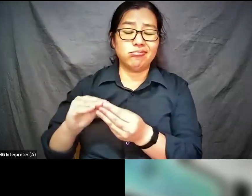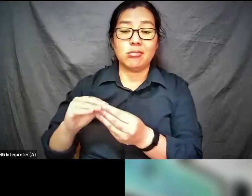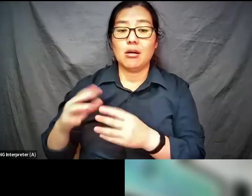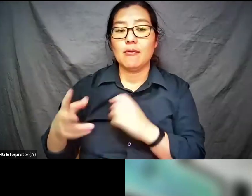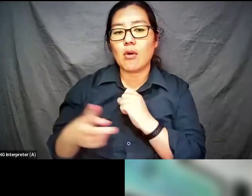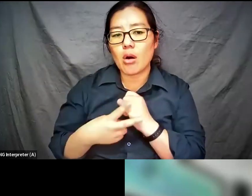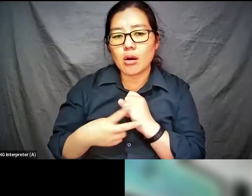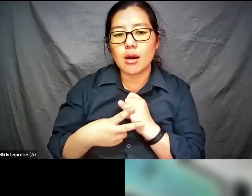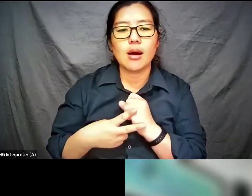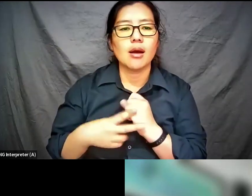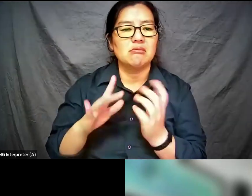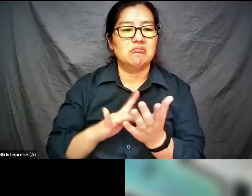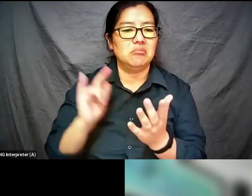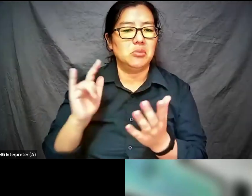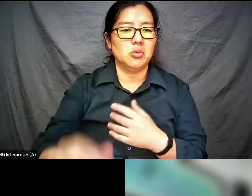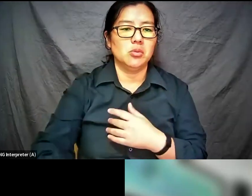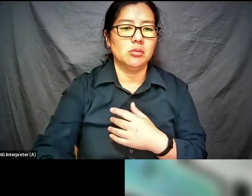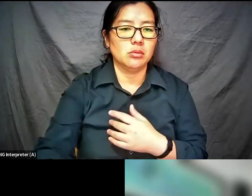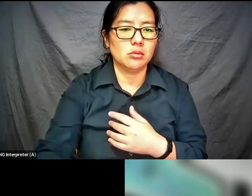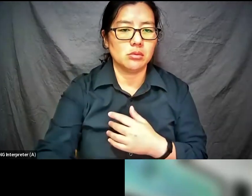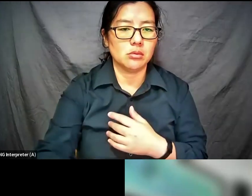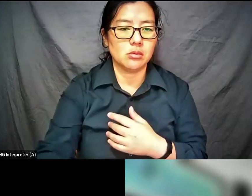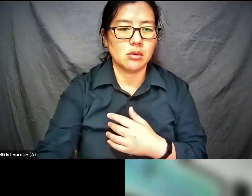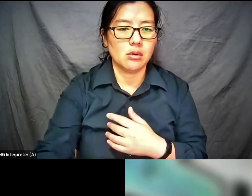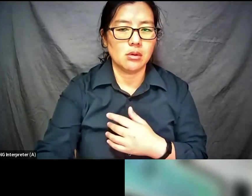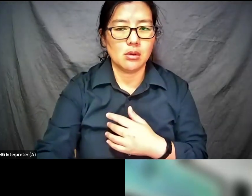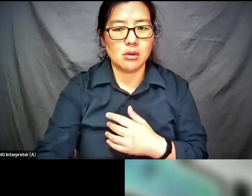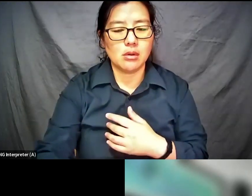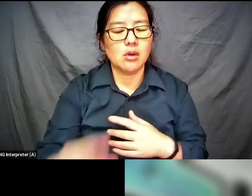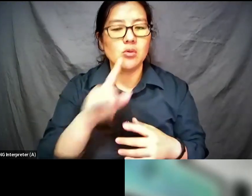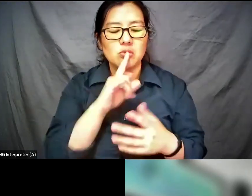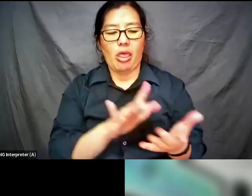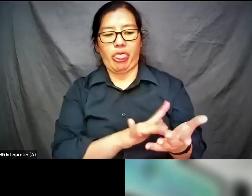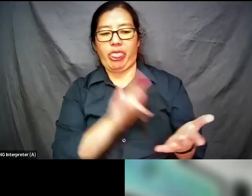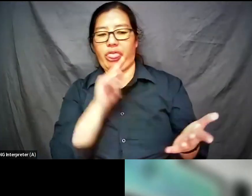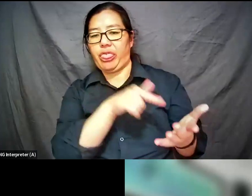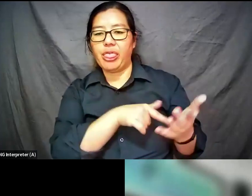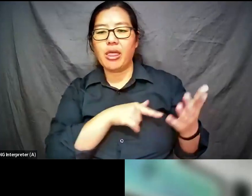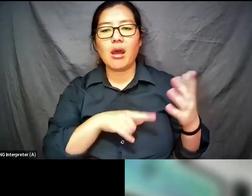the way in online culture and activism and